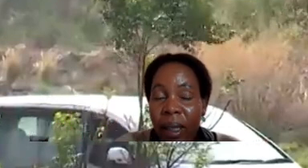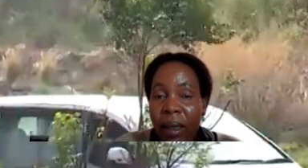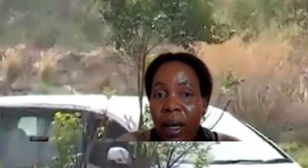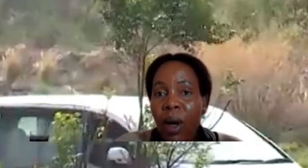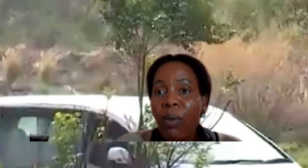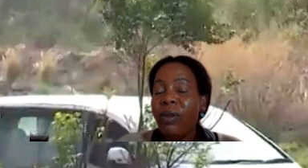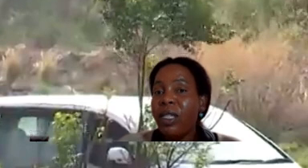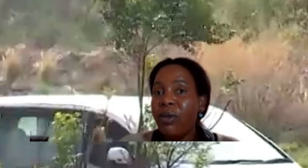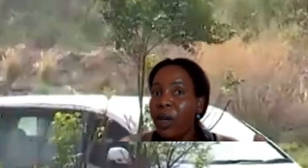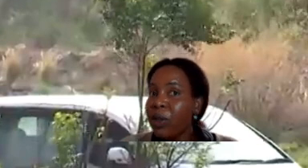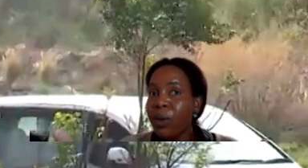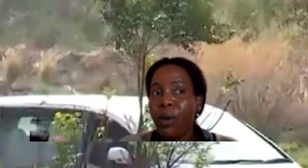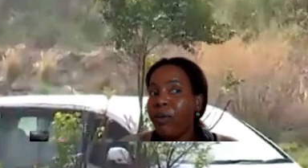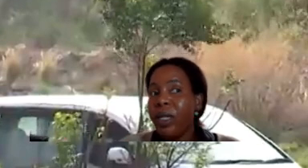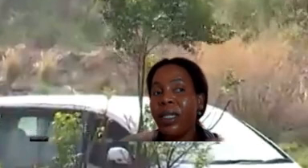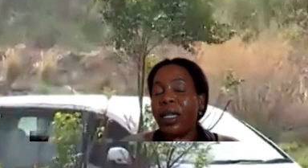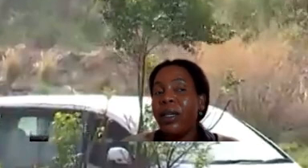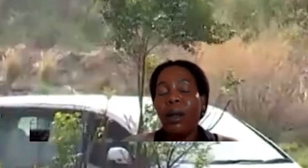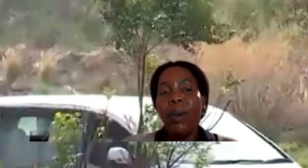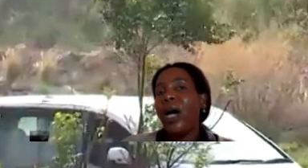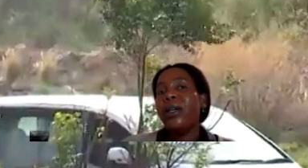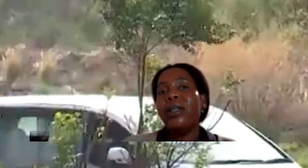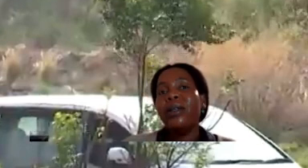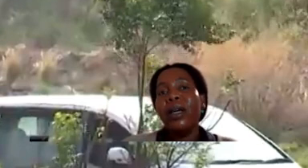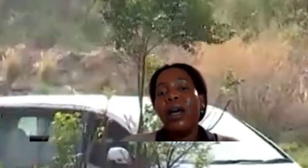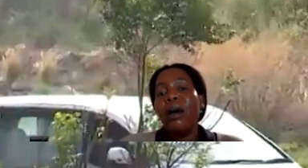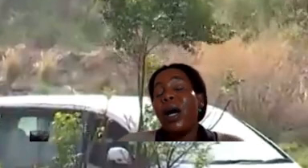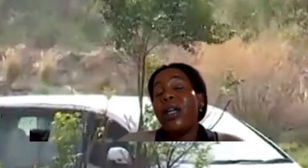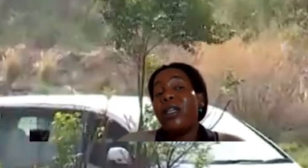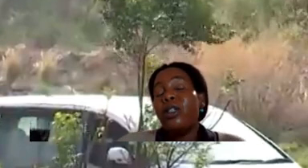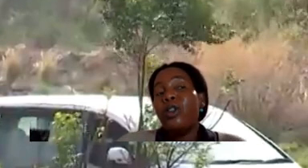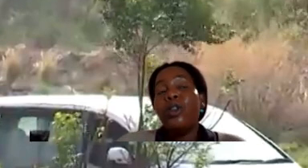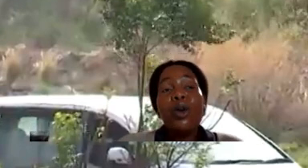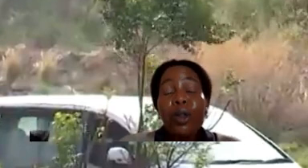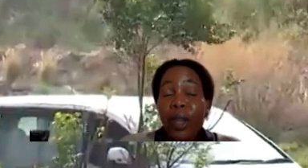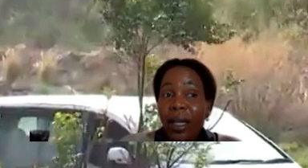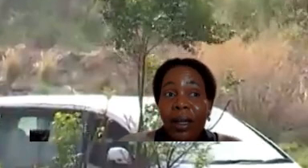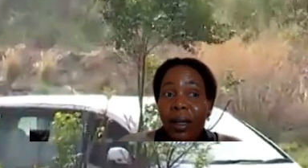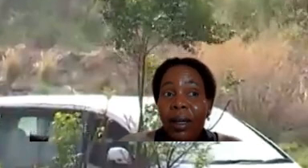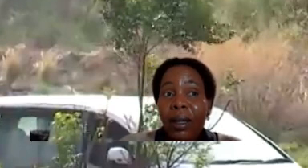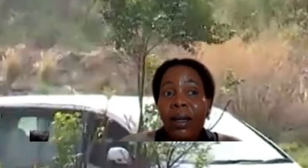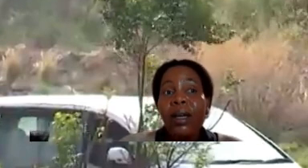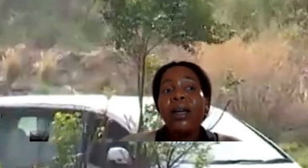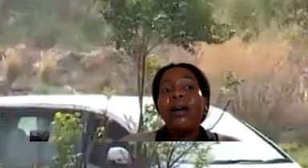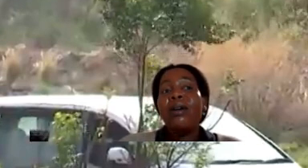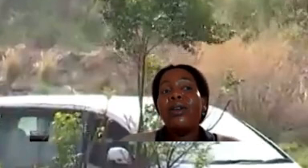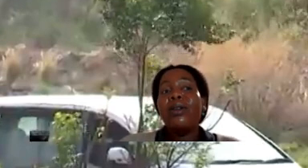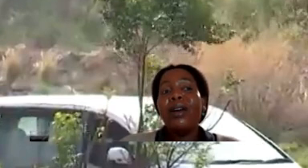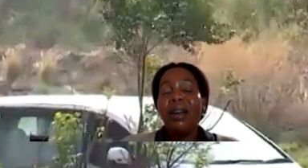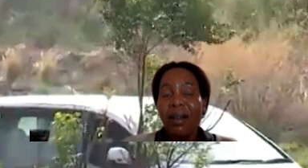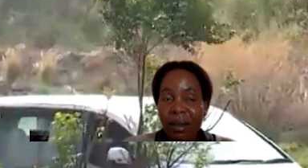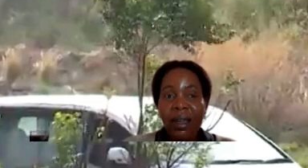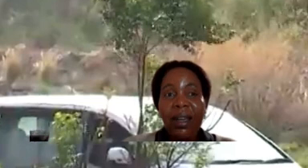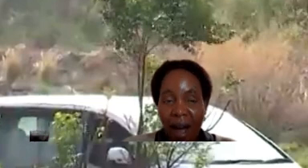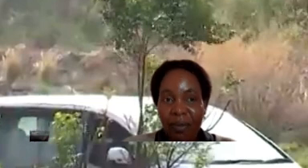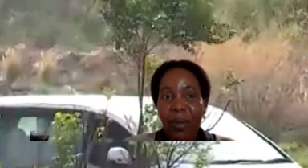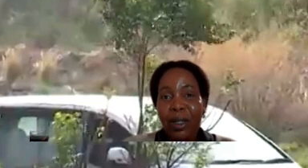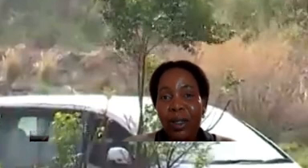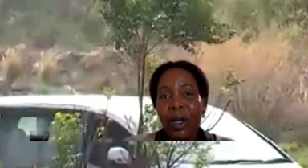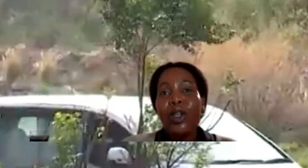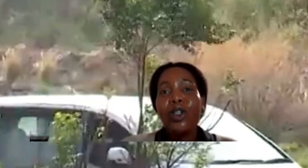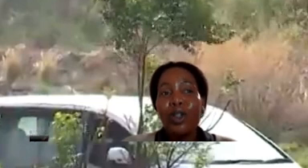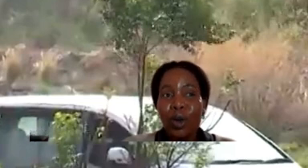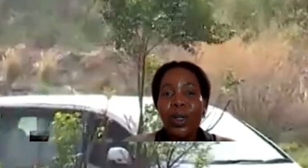dying with this rescue of these illegal miners, do you think the